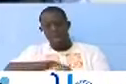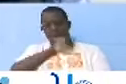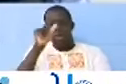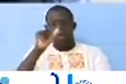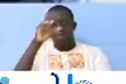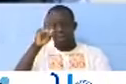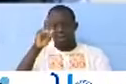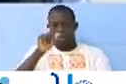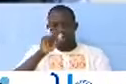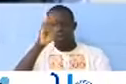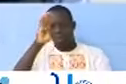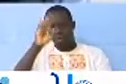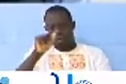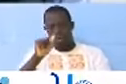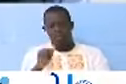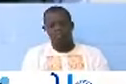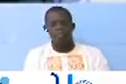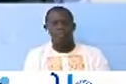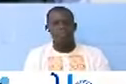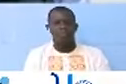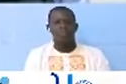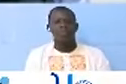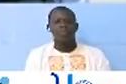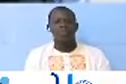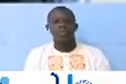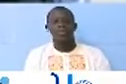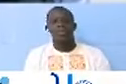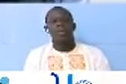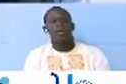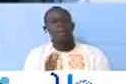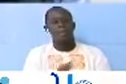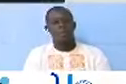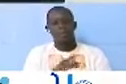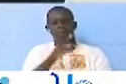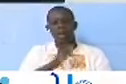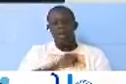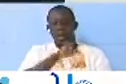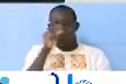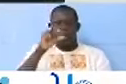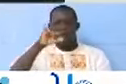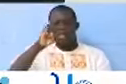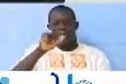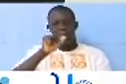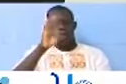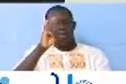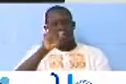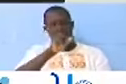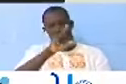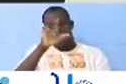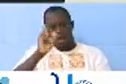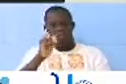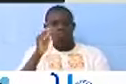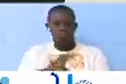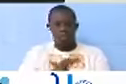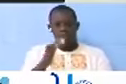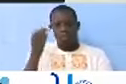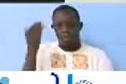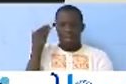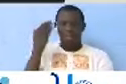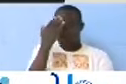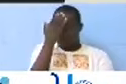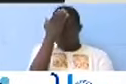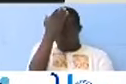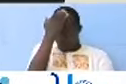Olegada, former vice president. Sehu Sabali was one time former vice president